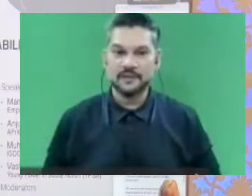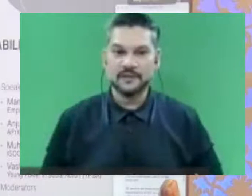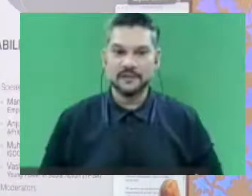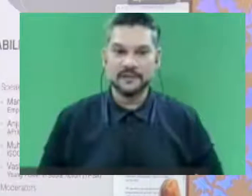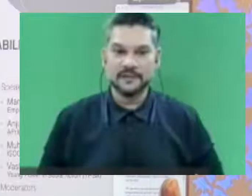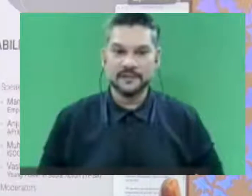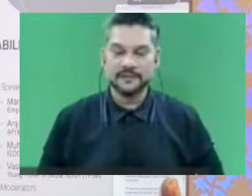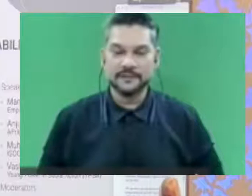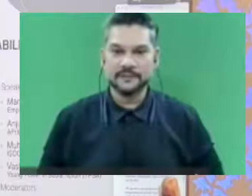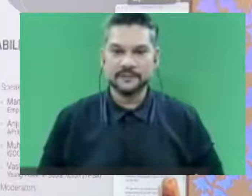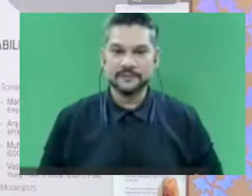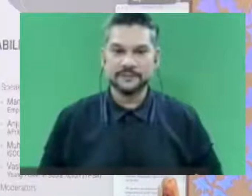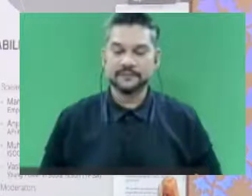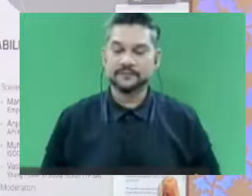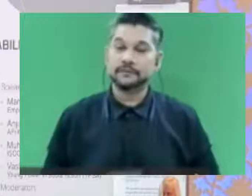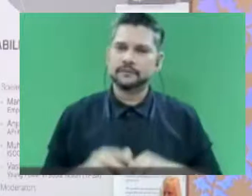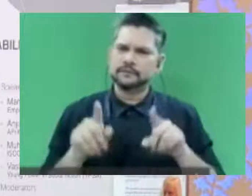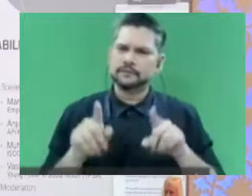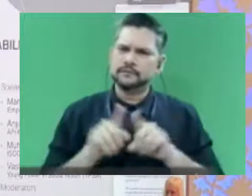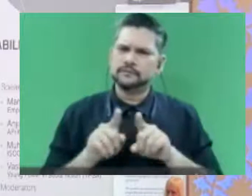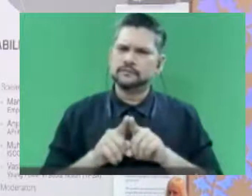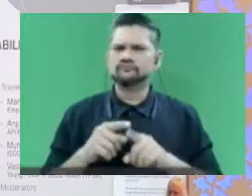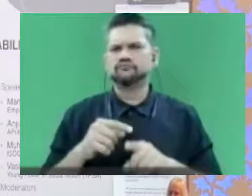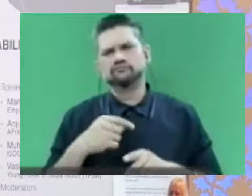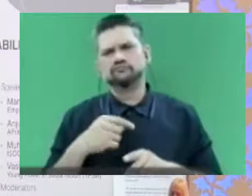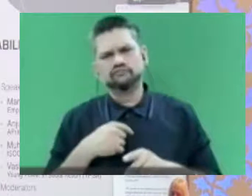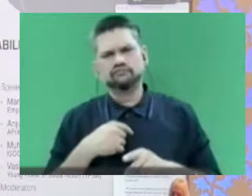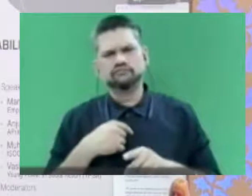I'd like to talk a little bit about the